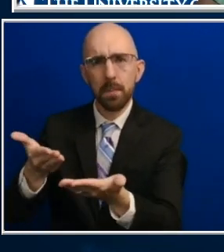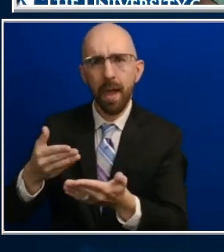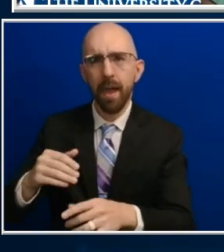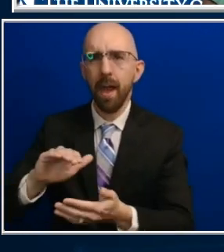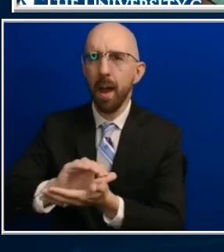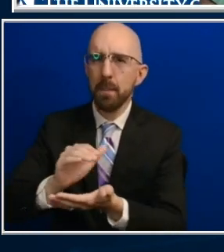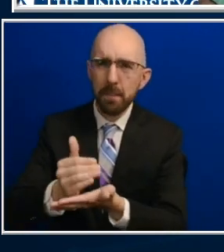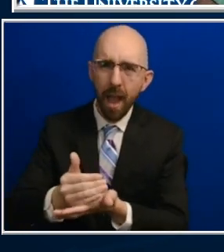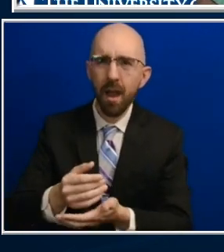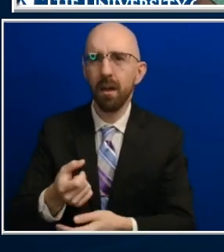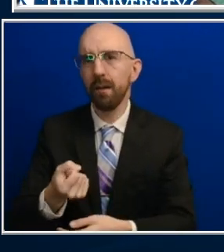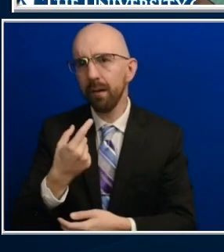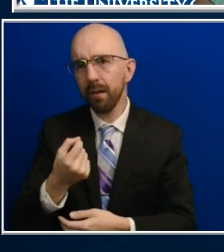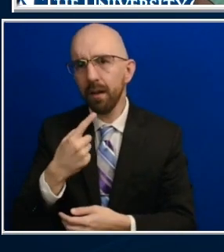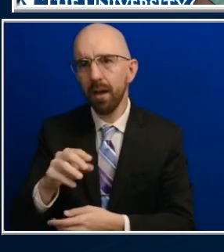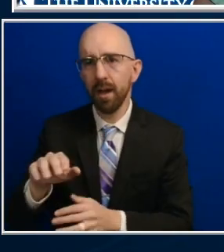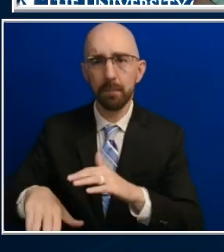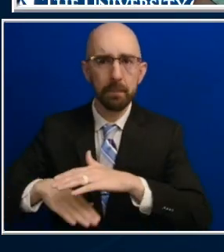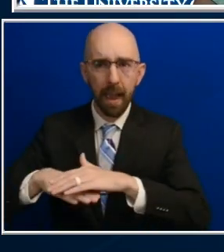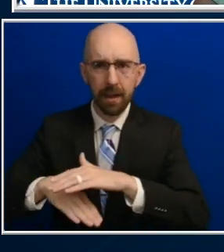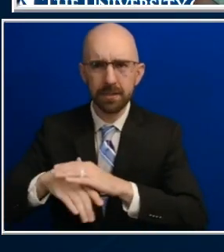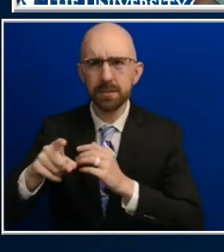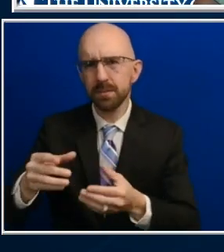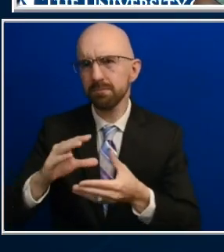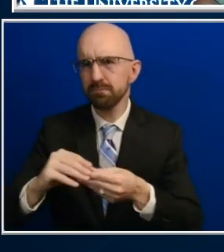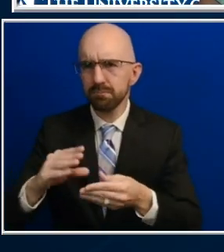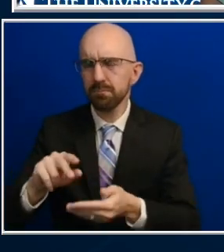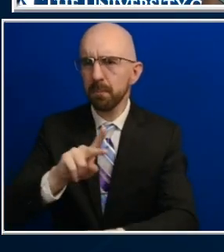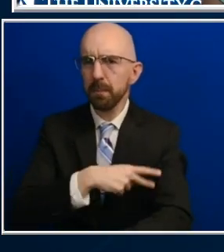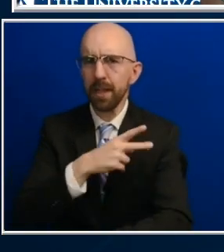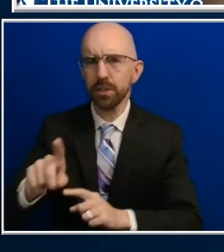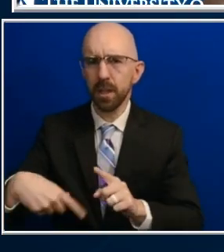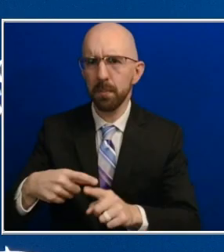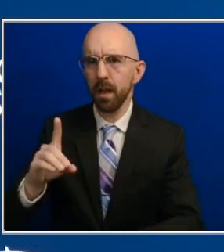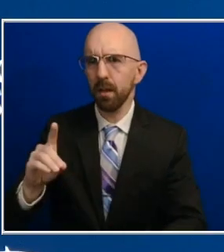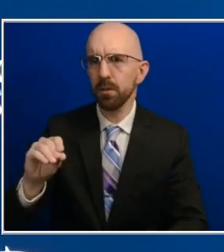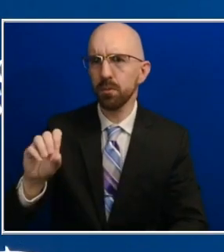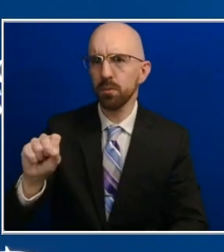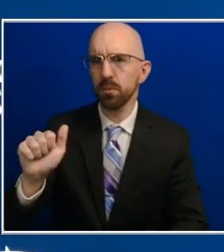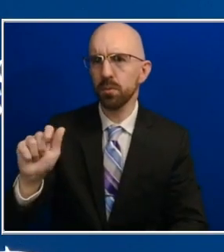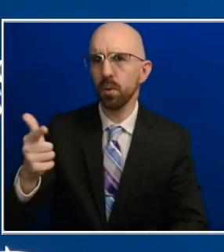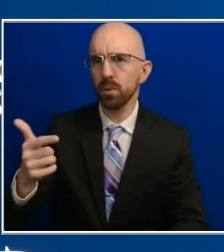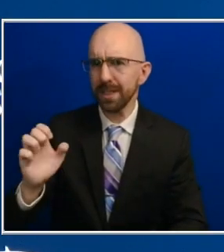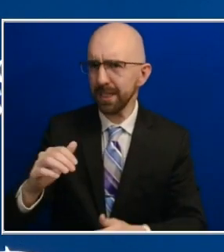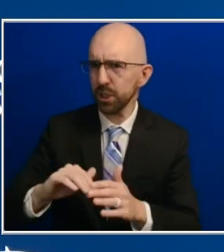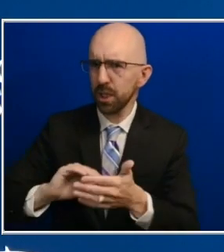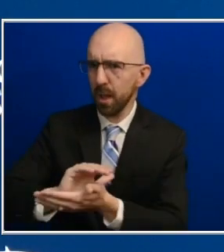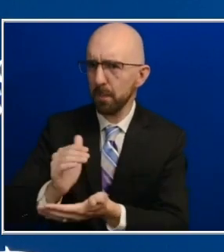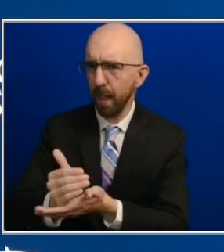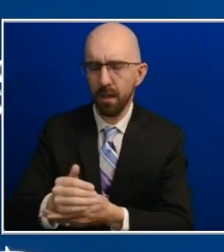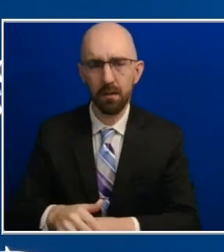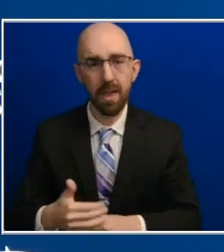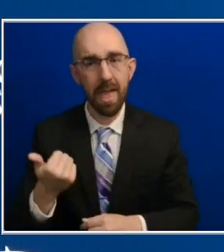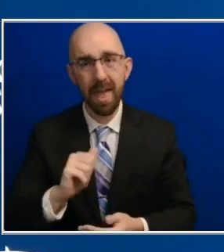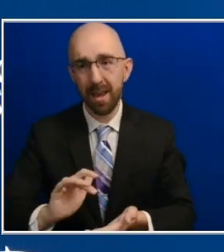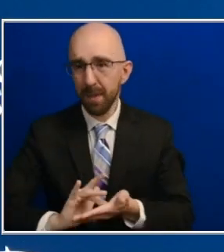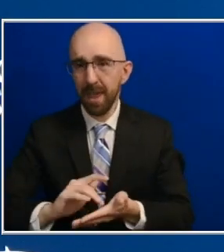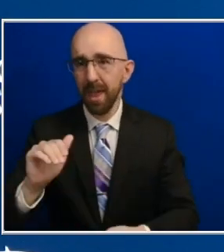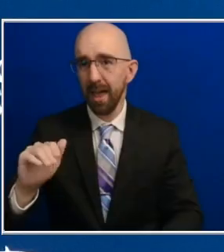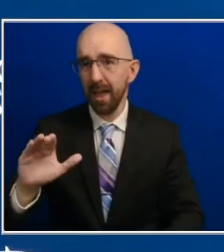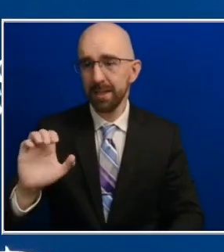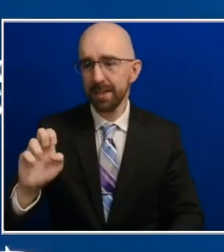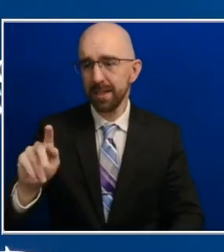maxes. What do you tell patients about the medicine and dosage? Just in general with any of the medications, including with acetaminophen, we're going to tell